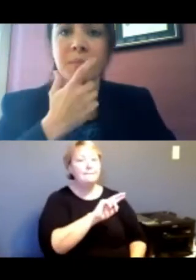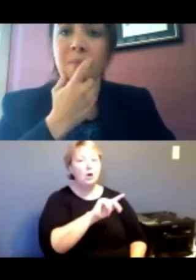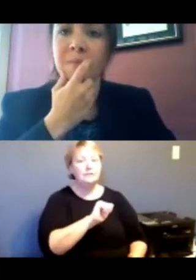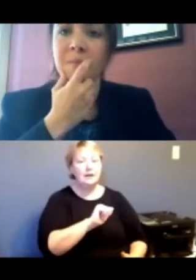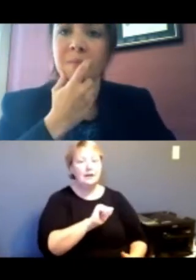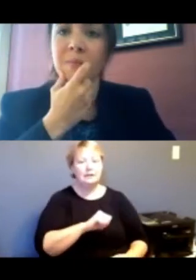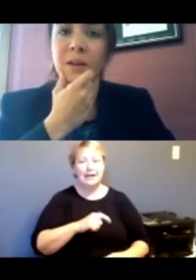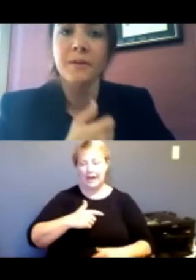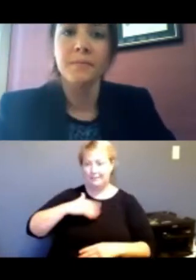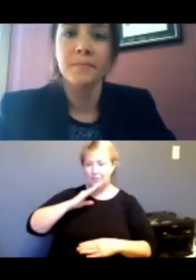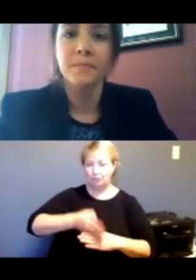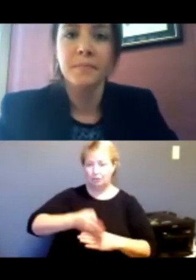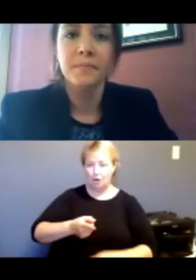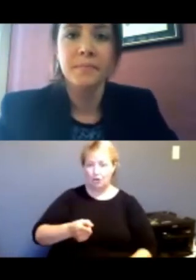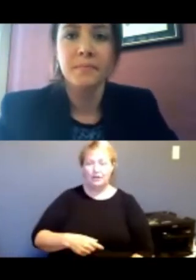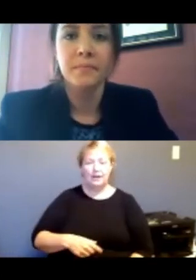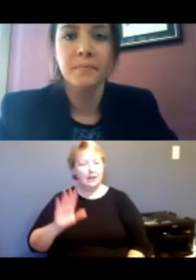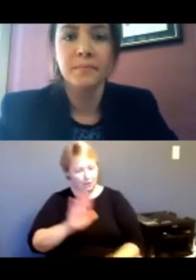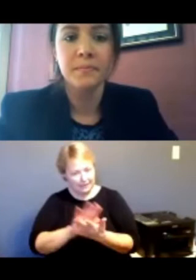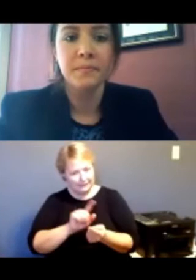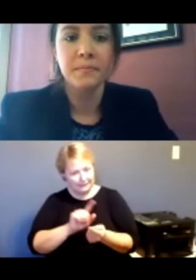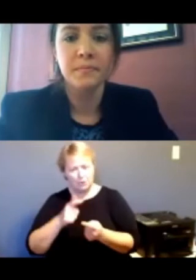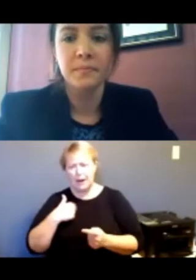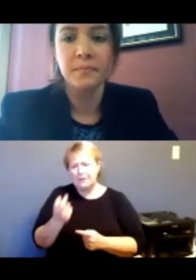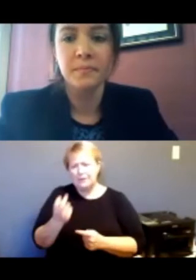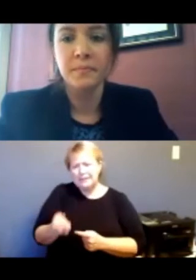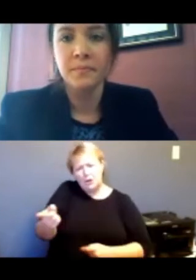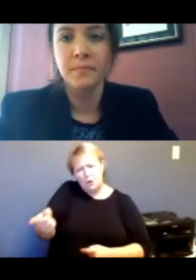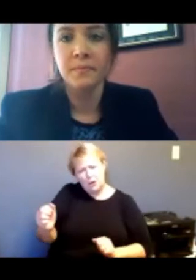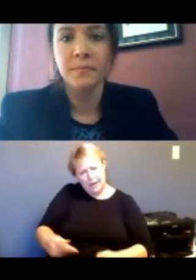daughter, Erin. Hi, Erin. Nice to meet you. I'm just going to sit over here. Okay.